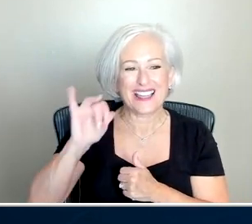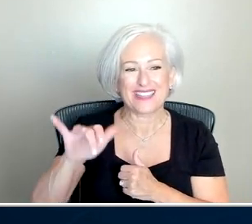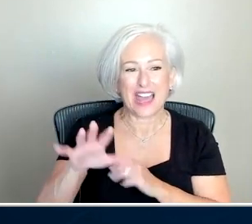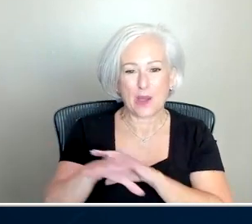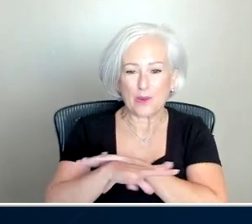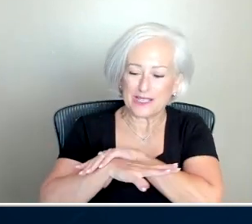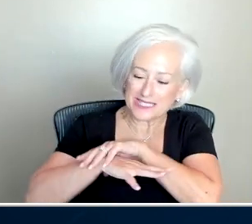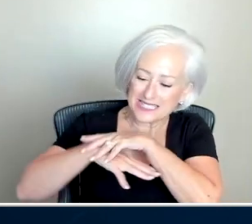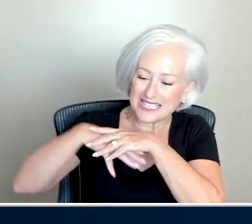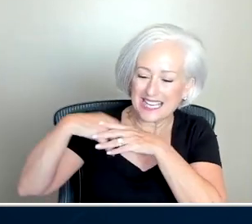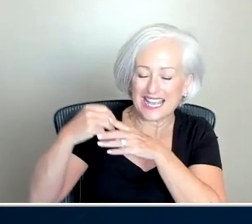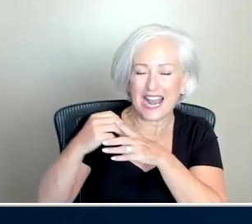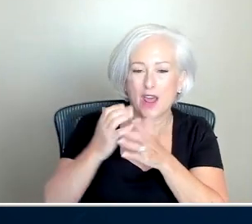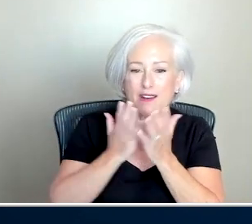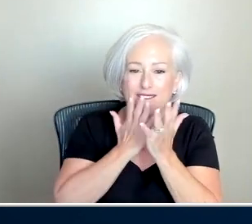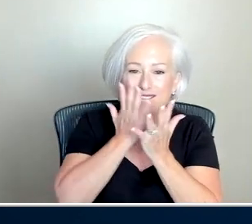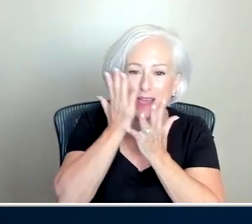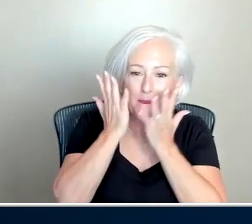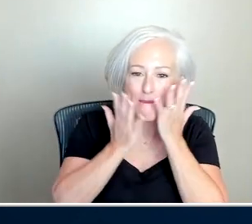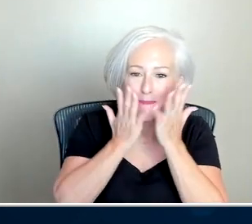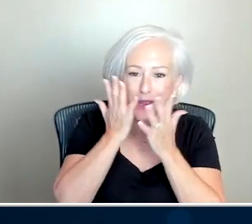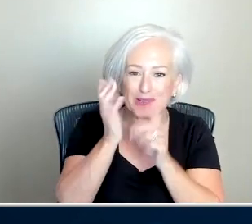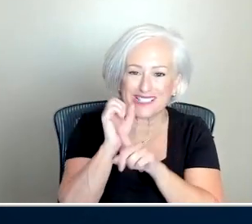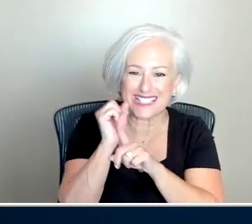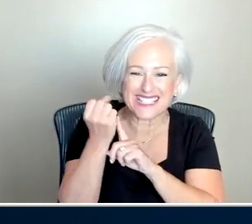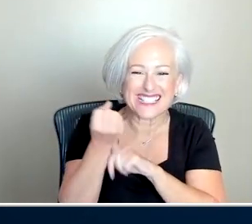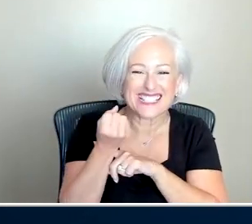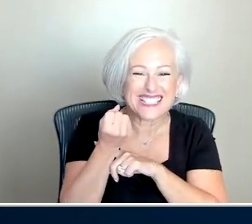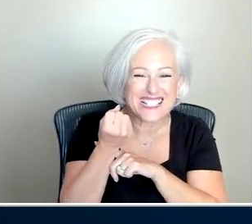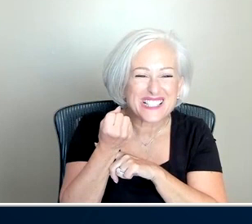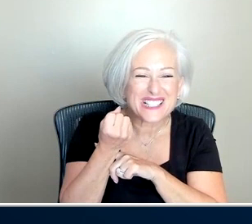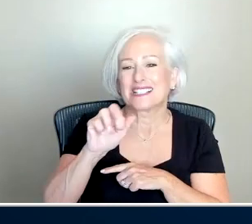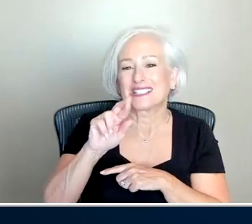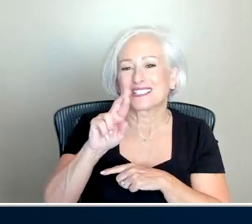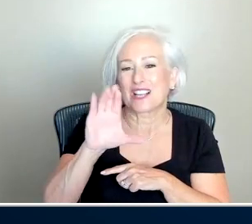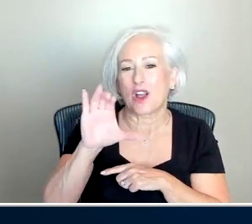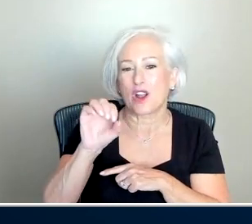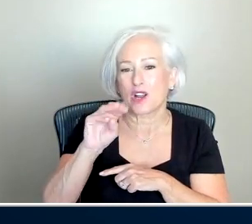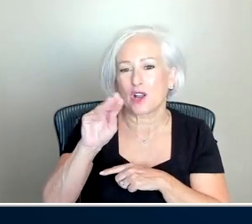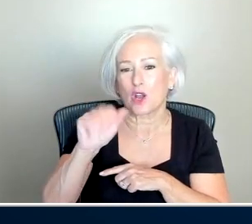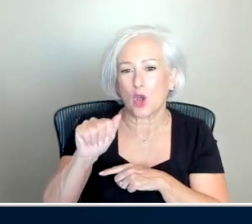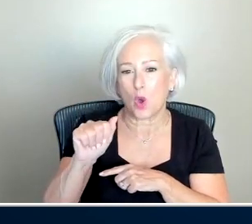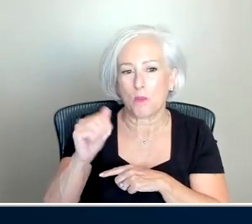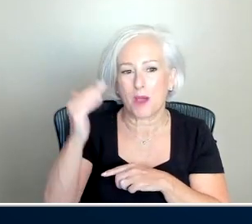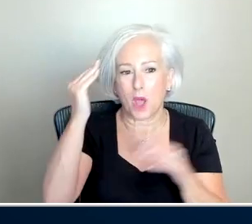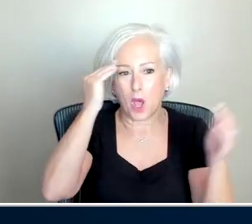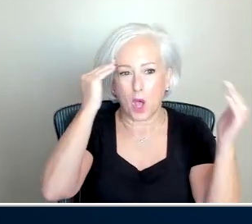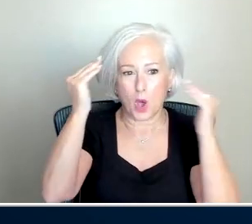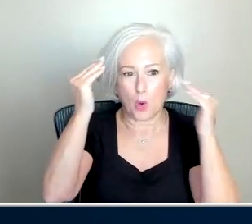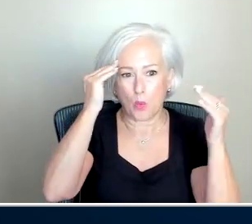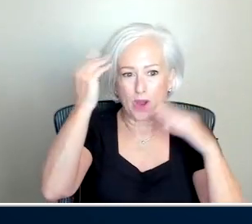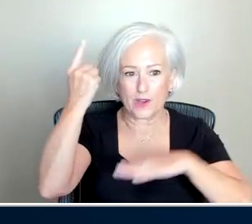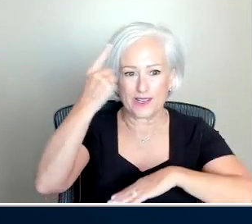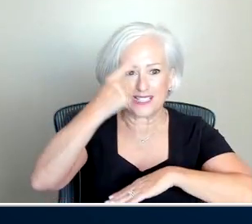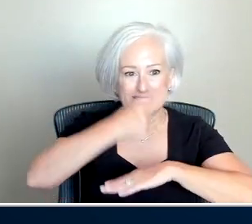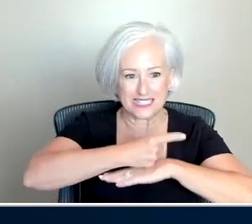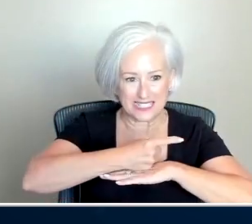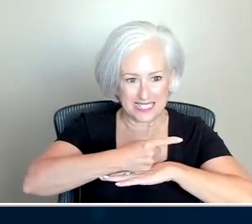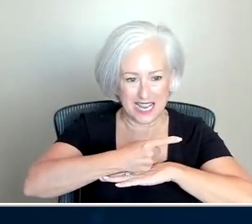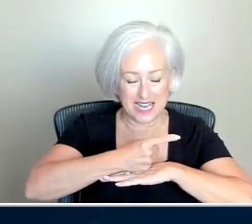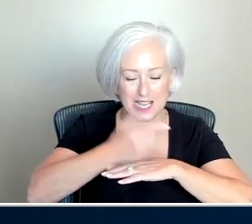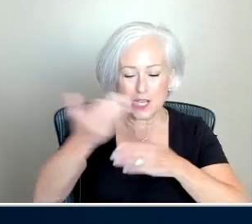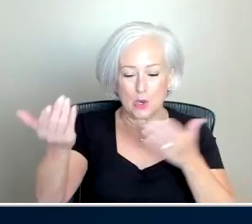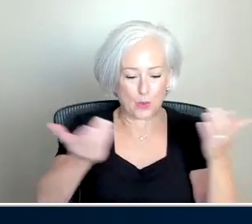situation, because we used to hold a sarcoma awareness day where we'd invite all the families of the children with cancer and so